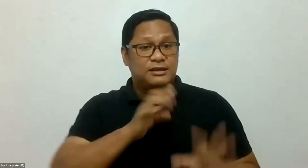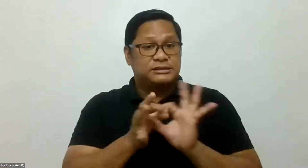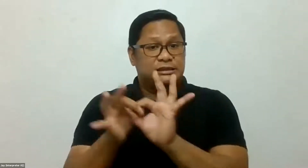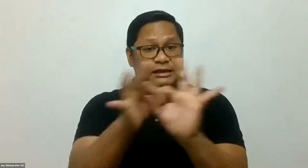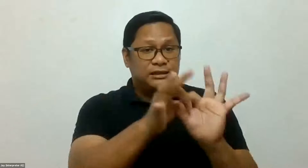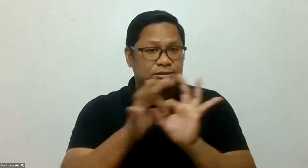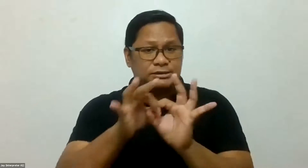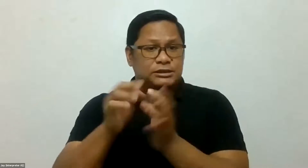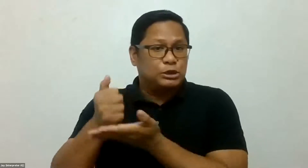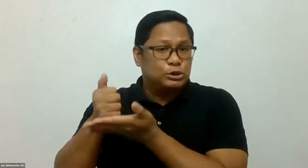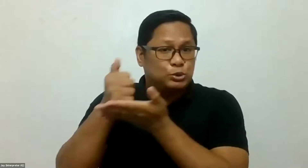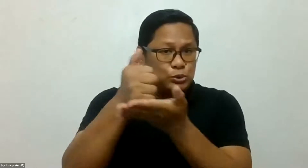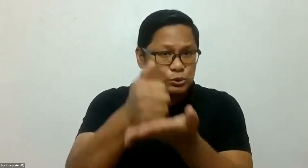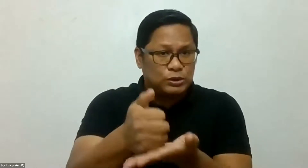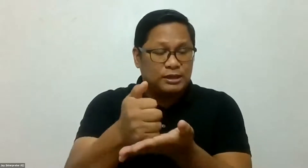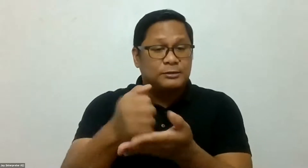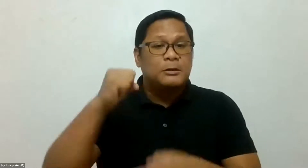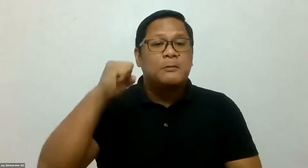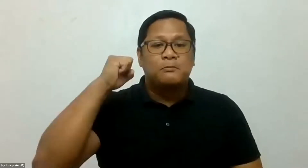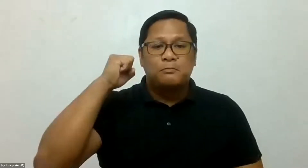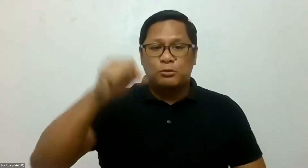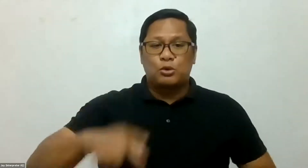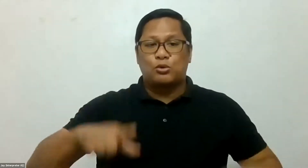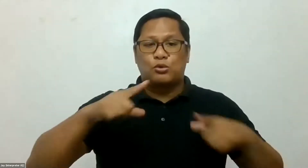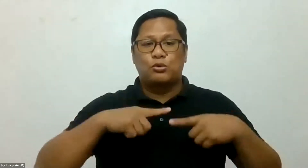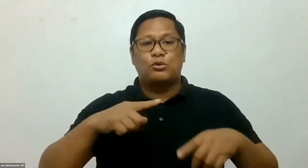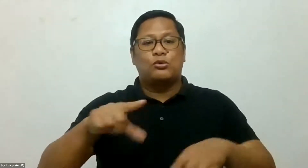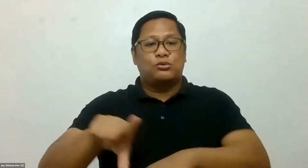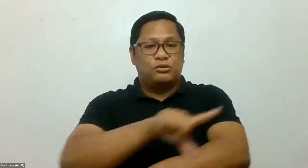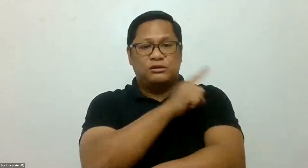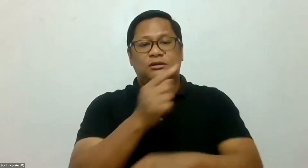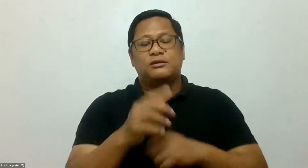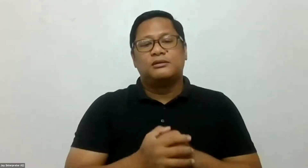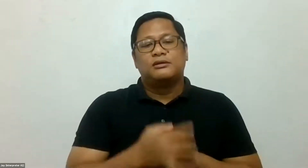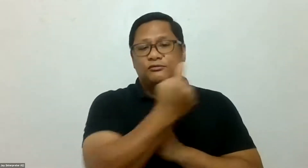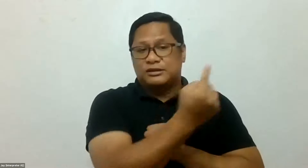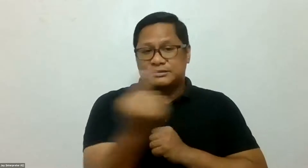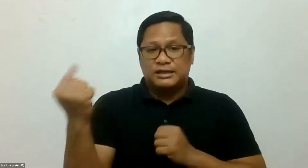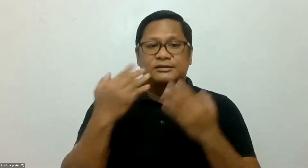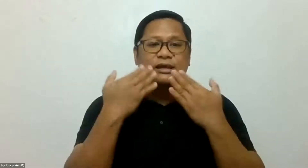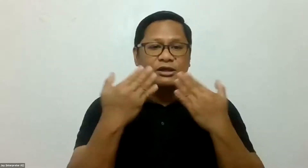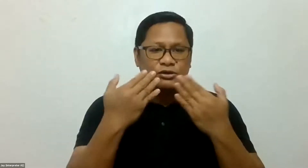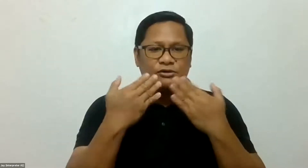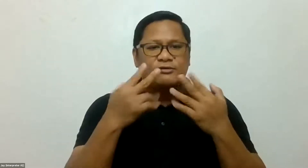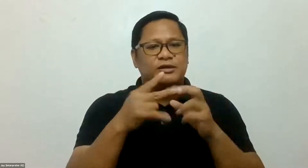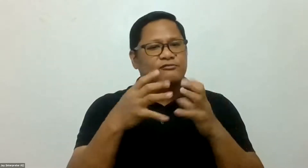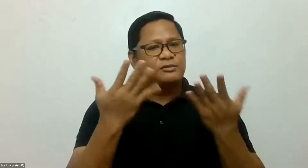at magtutulungan. Mabuhay po kayo at dalangin ko ang kaligtasan ng bawat isa. Maraming salamat po. Thank you very